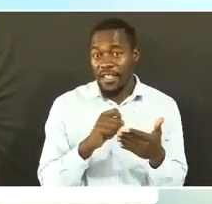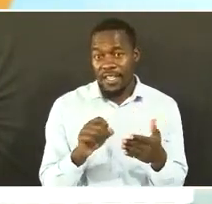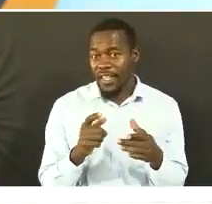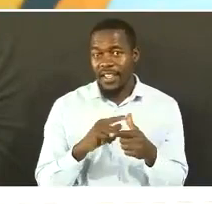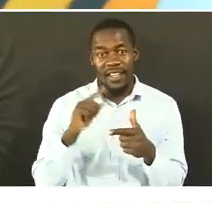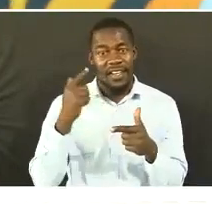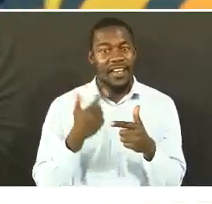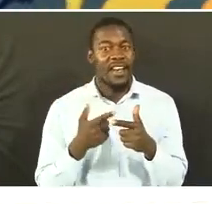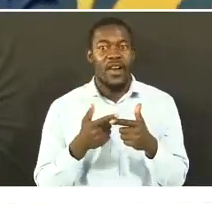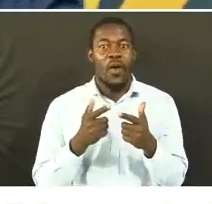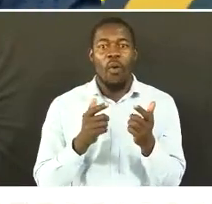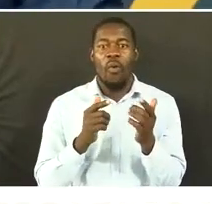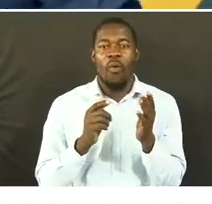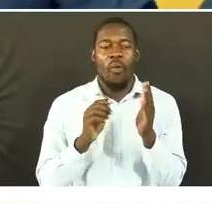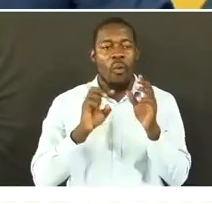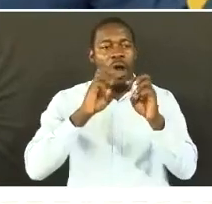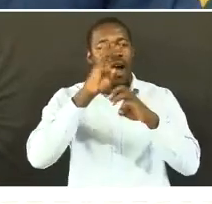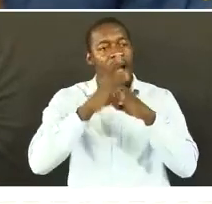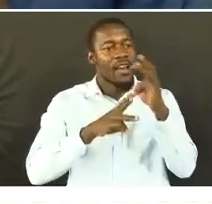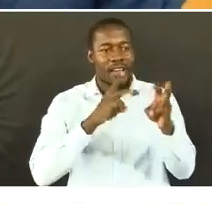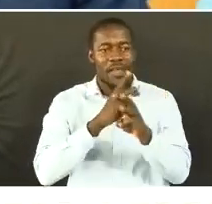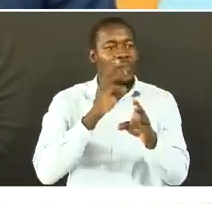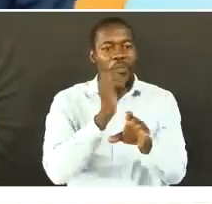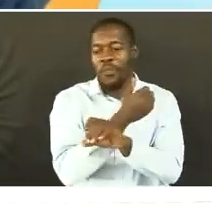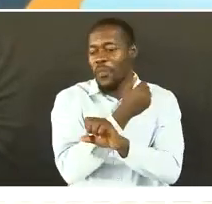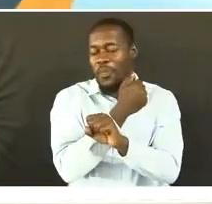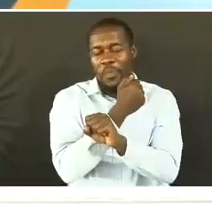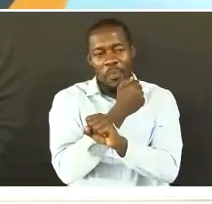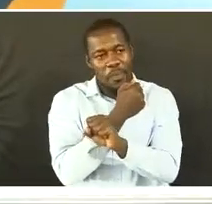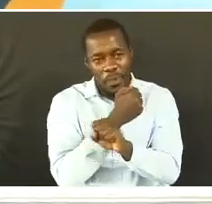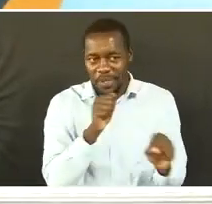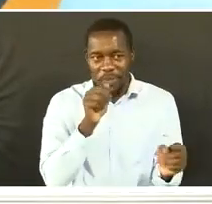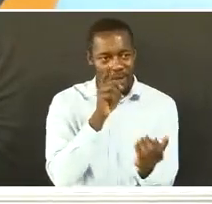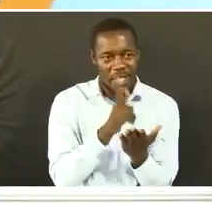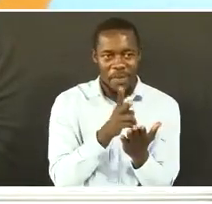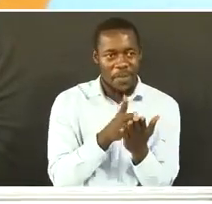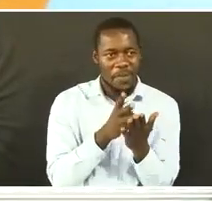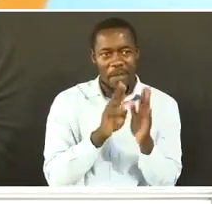have enough space to store. I don't know whether John had